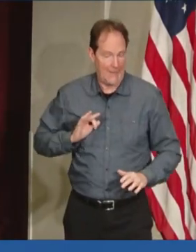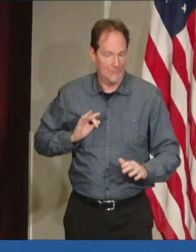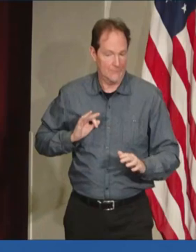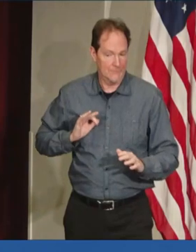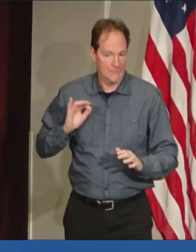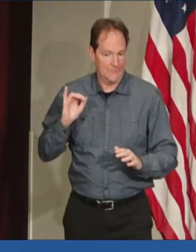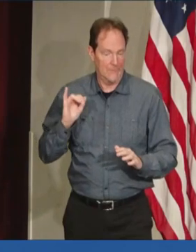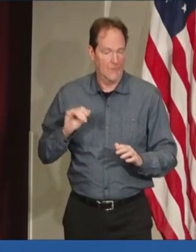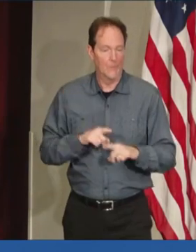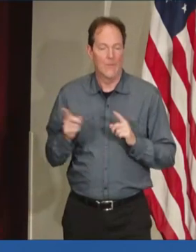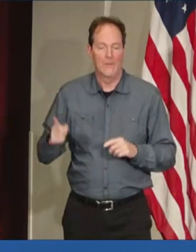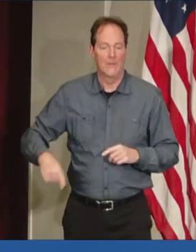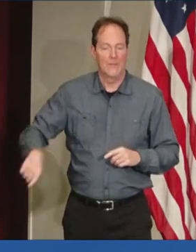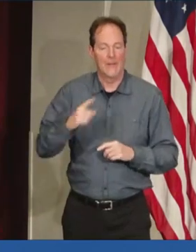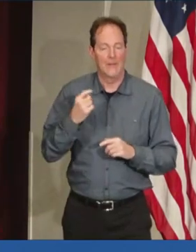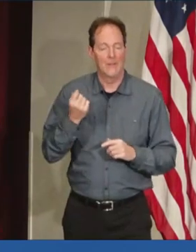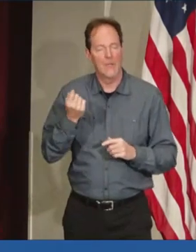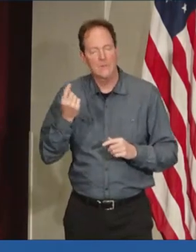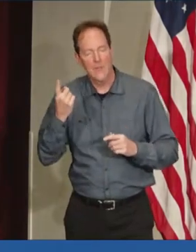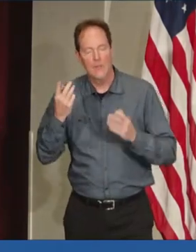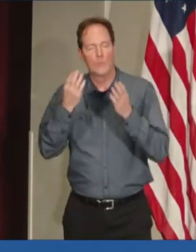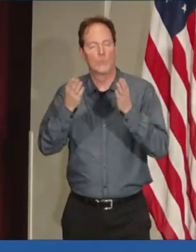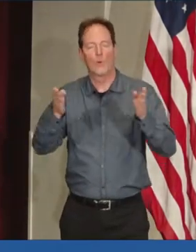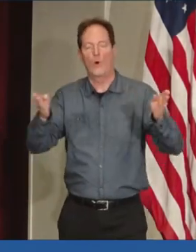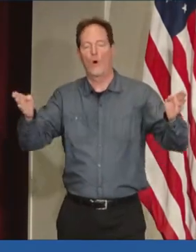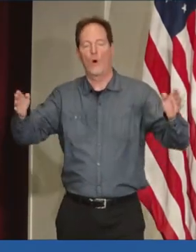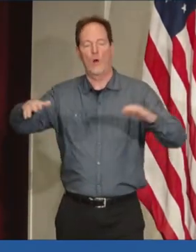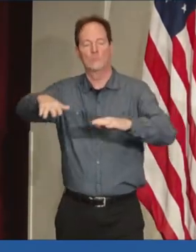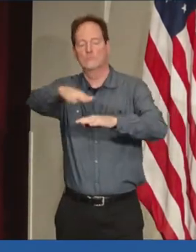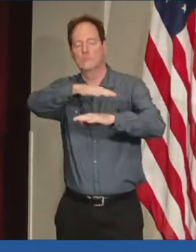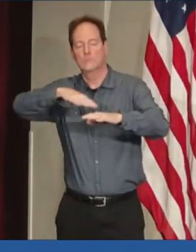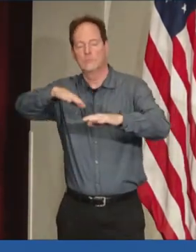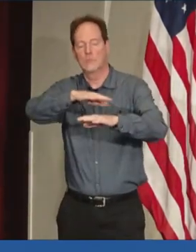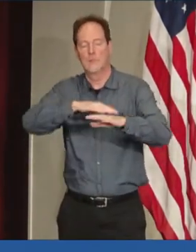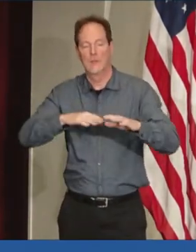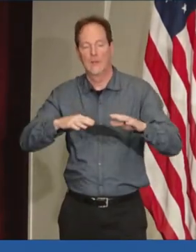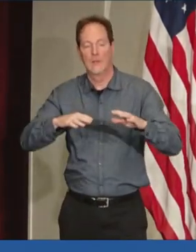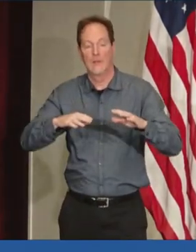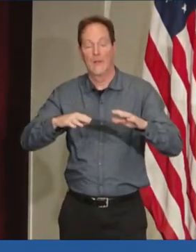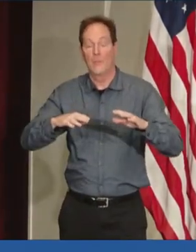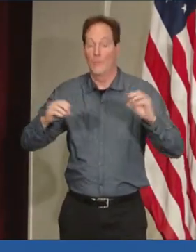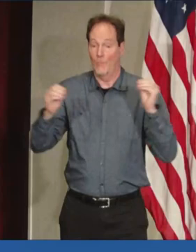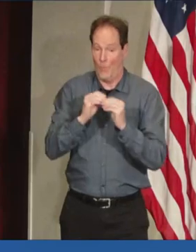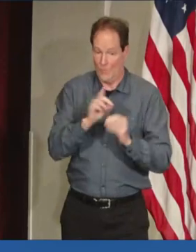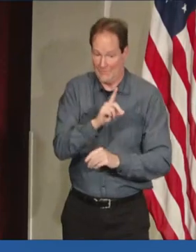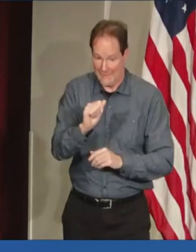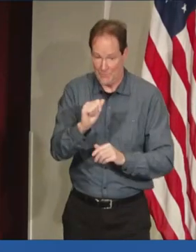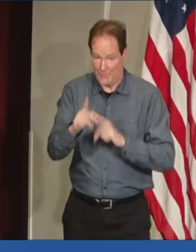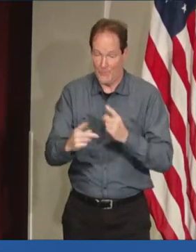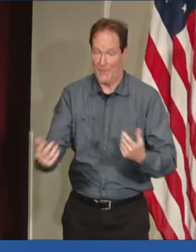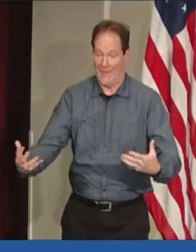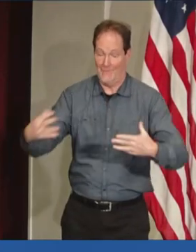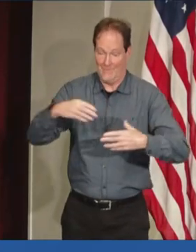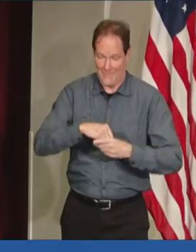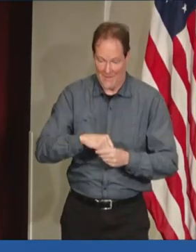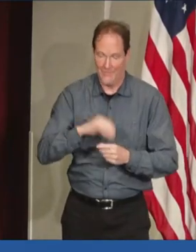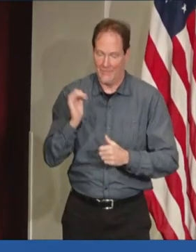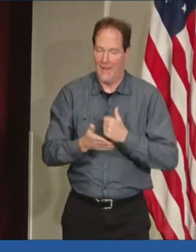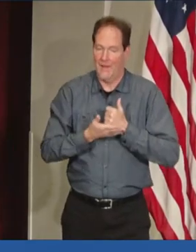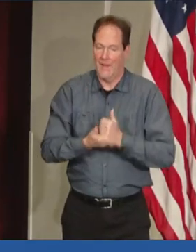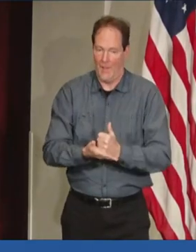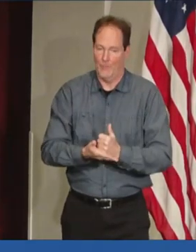they understood broadly, but being able to get more disabled people in was very helpful. And in